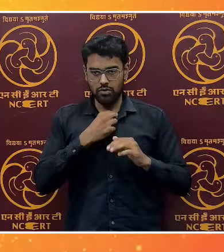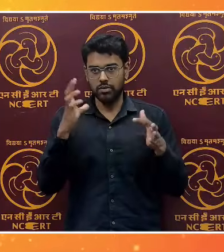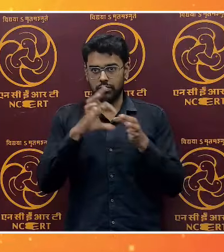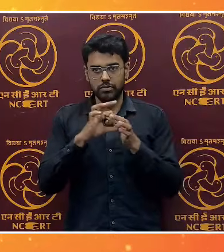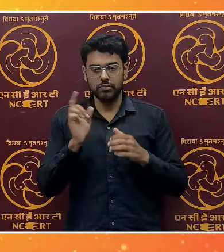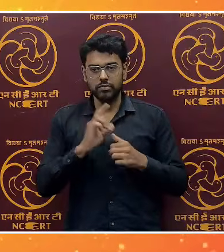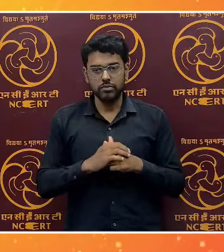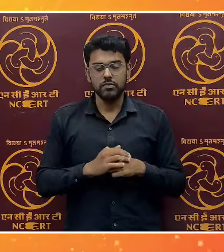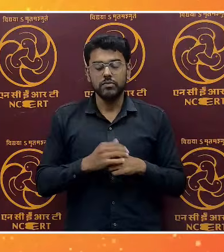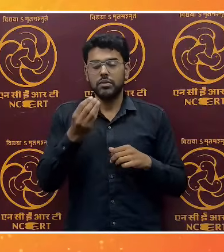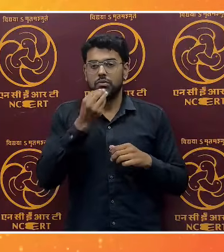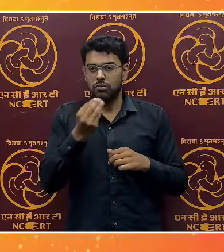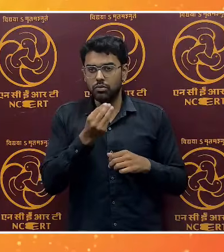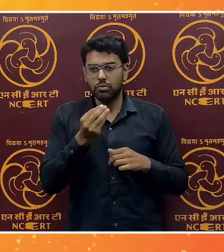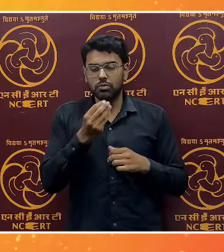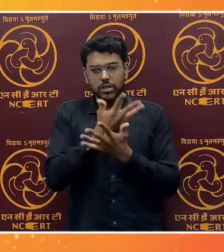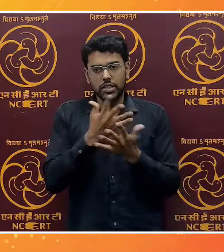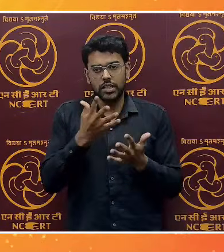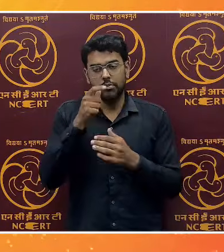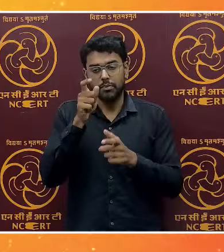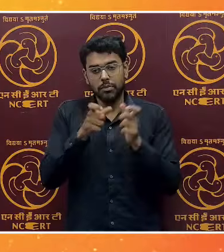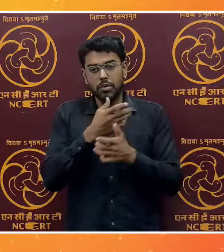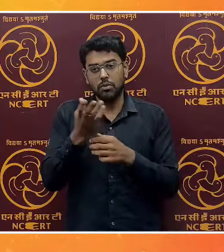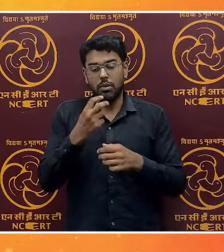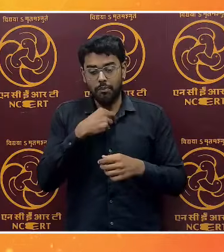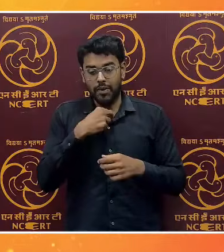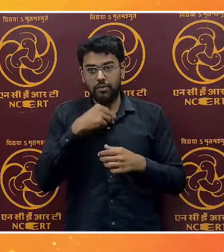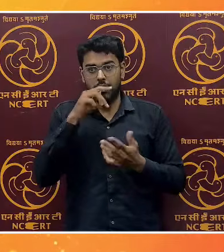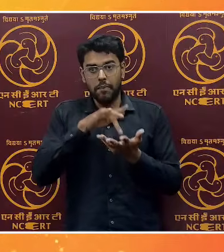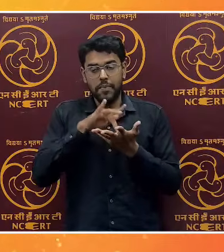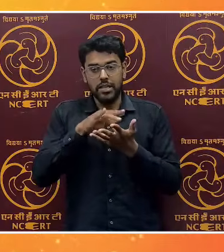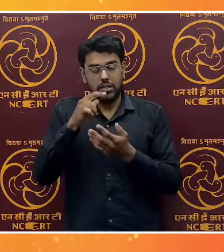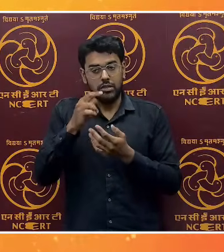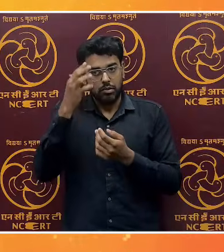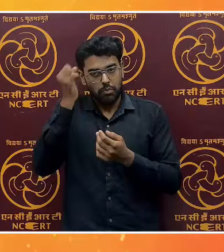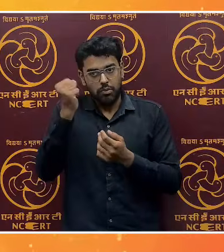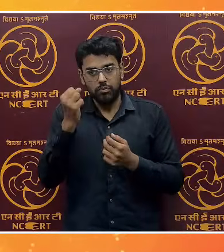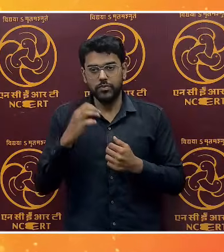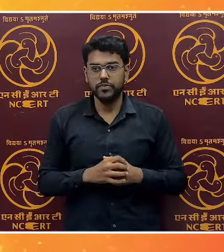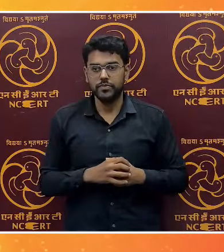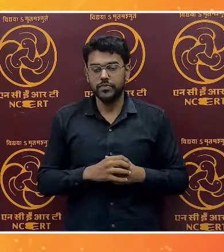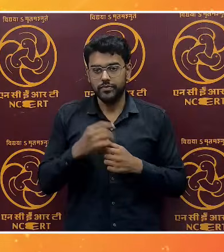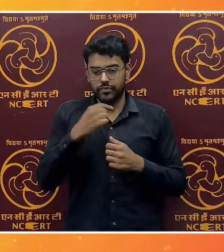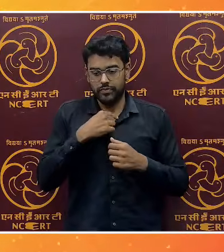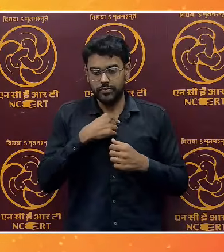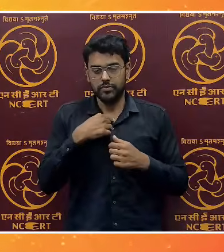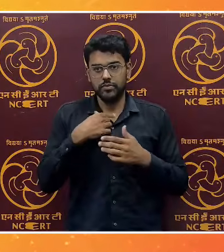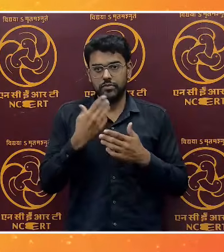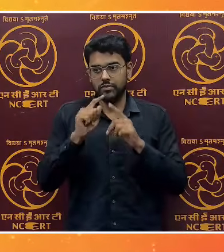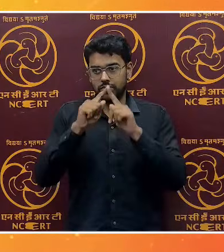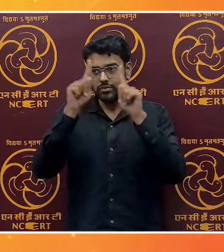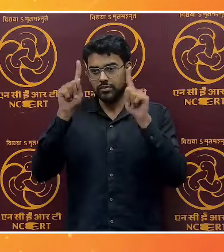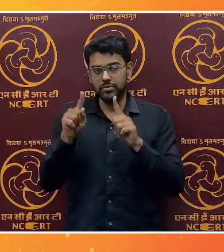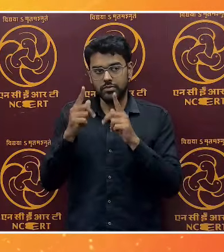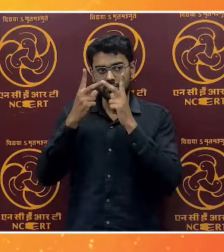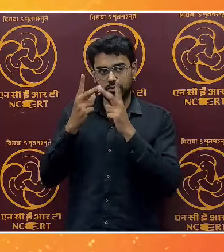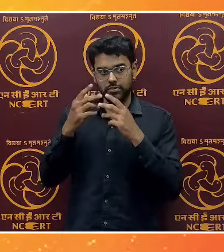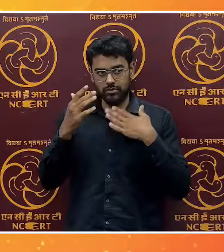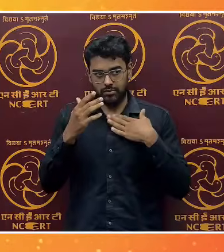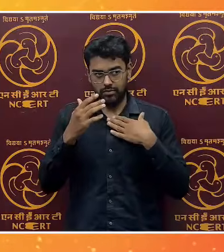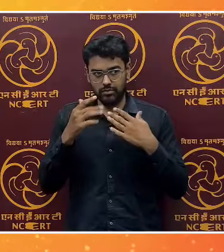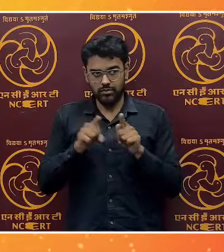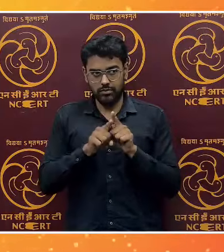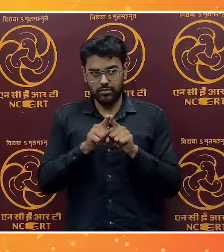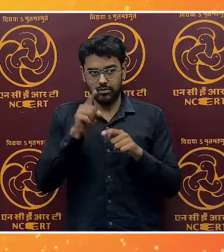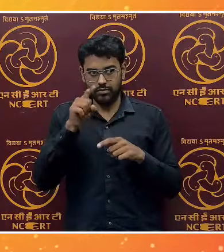absolutely. These are the few things that you have to placement of the microphone. As you can see on the right hand side of the window, I'm also showing